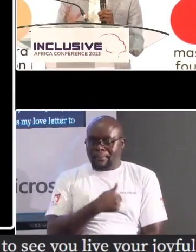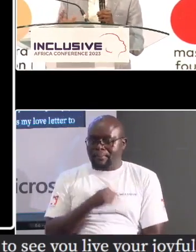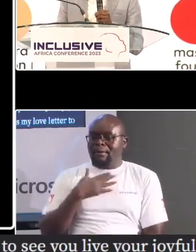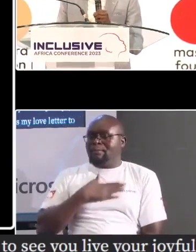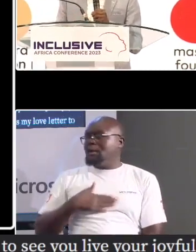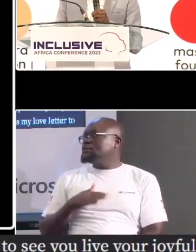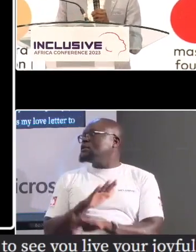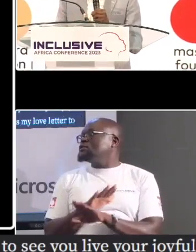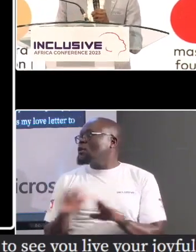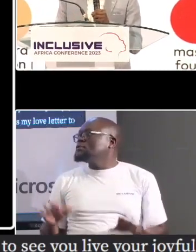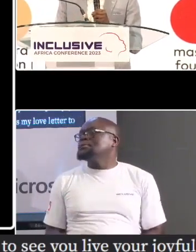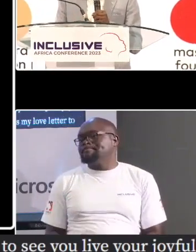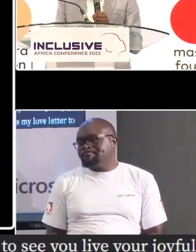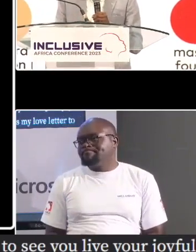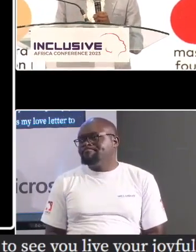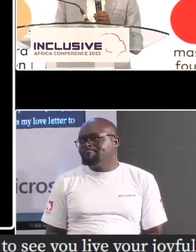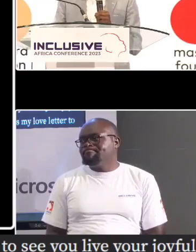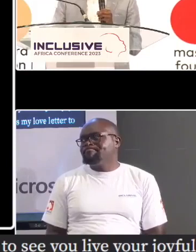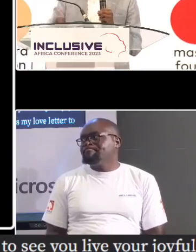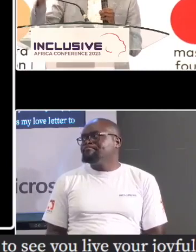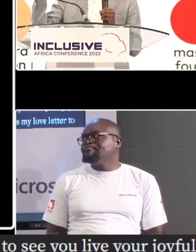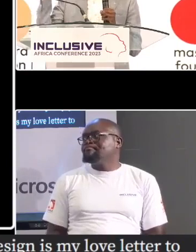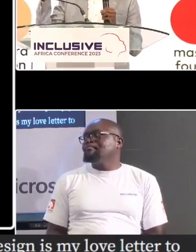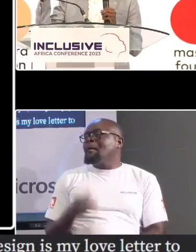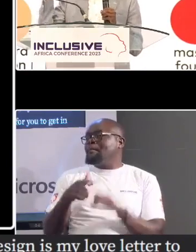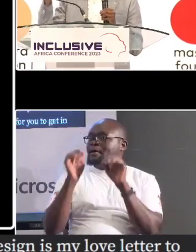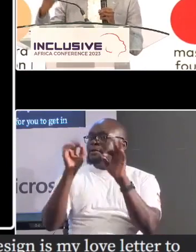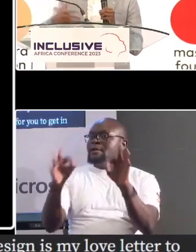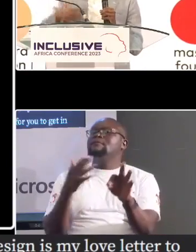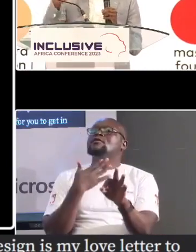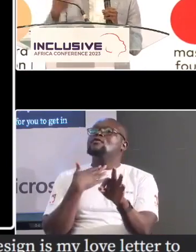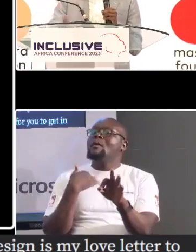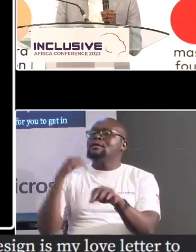Please don't email me, I won't respond. But